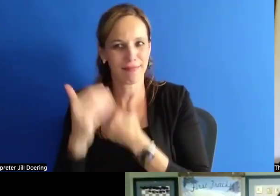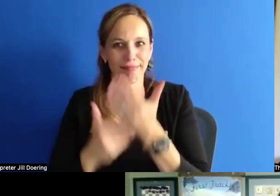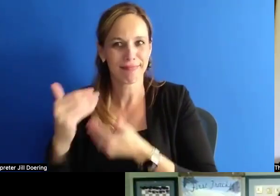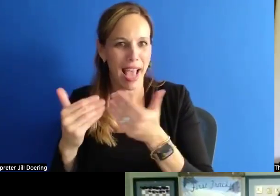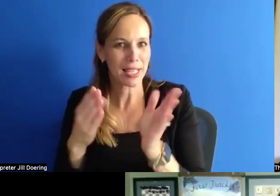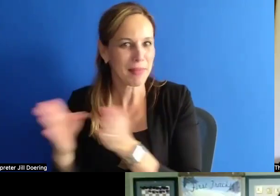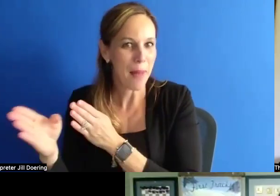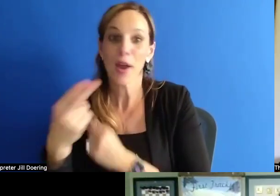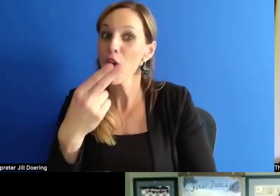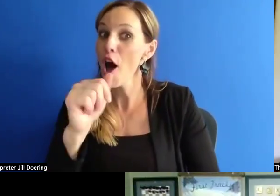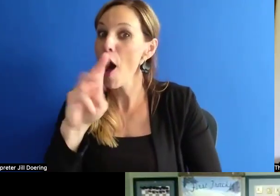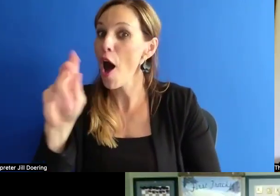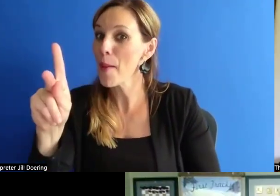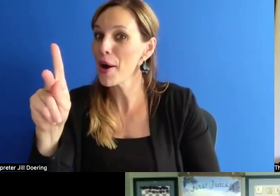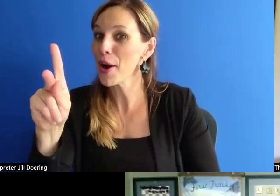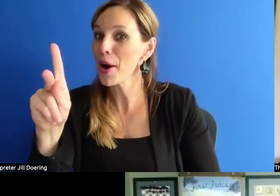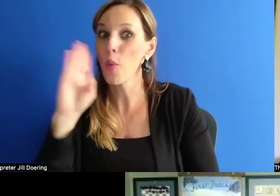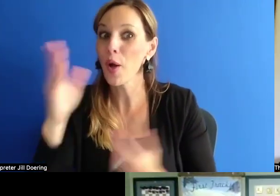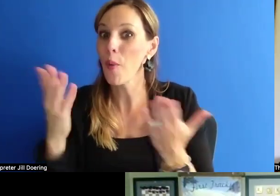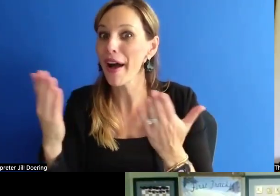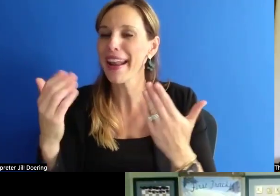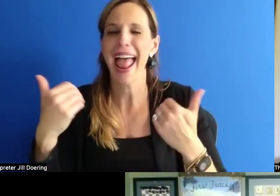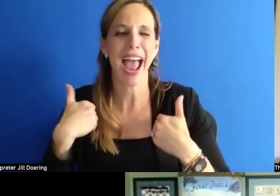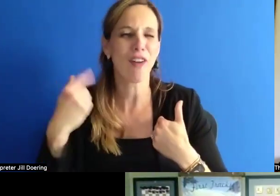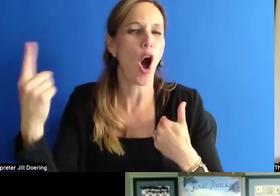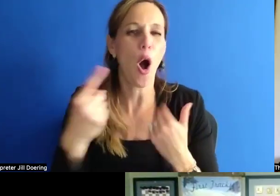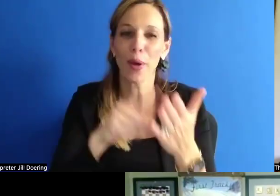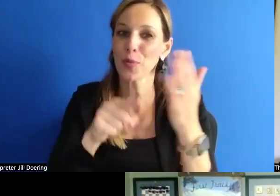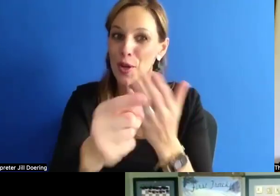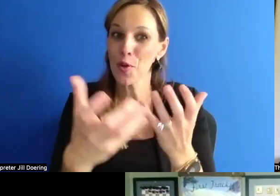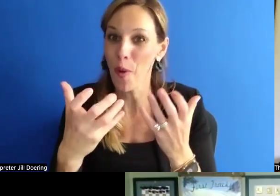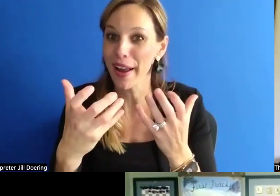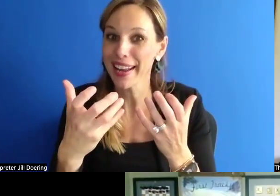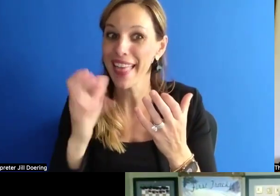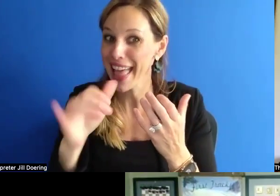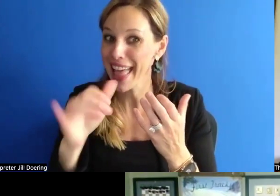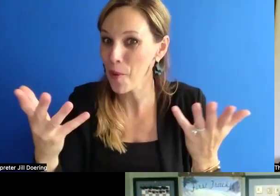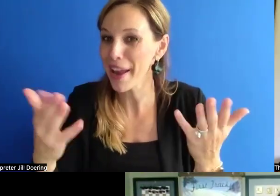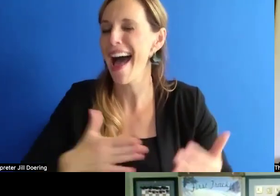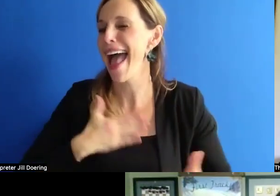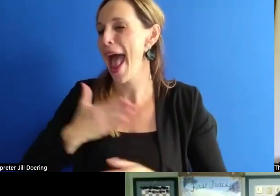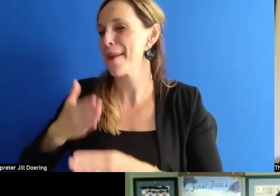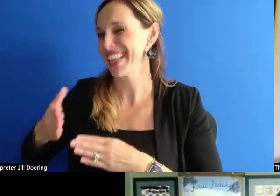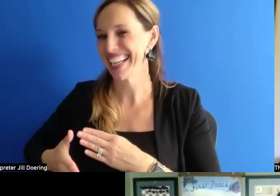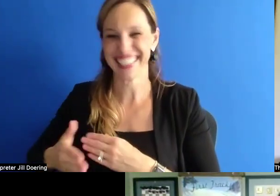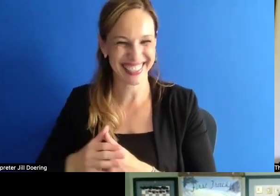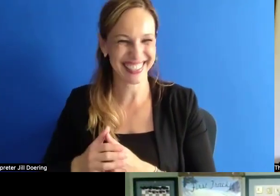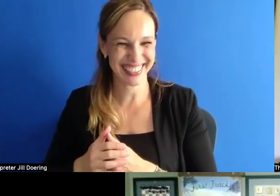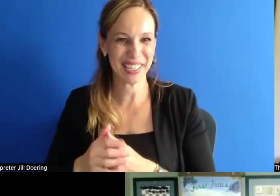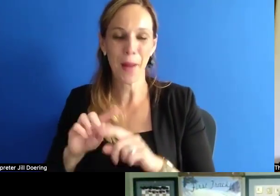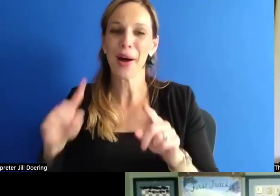will deliver exactly what you want, which is a happy ending. So." Um, Falling for You was really fun.